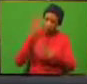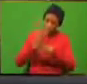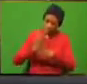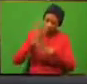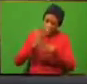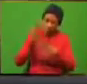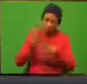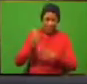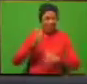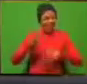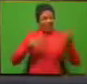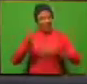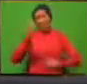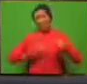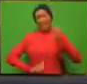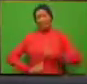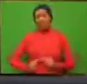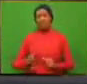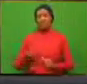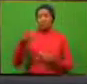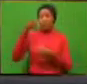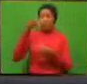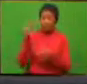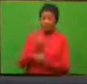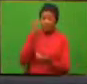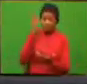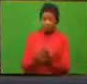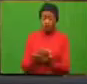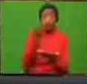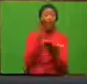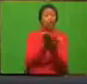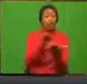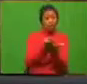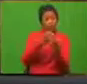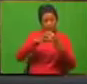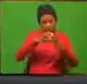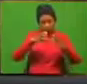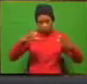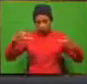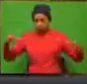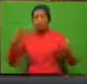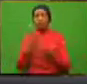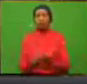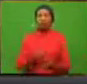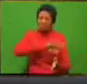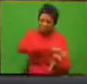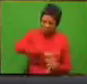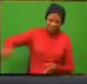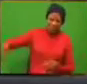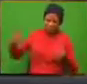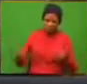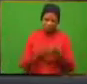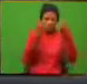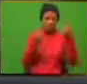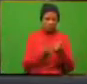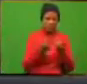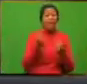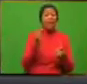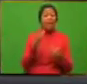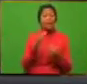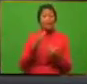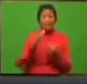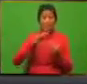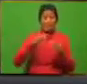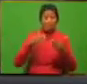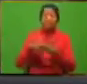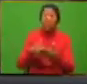that contributes to sustainable, rapid economic growth and remove every obstacle that stands in the